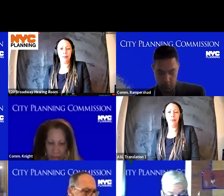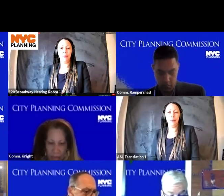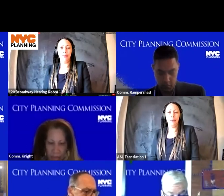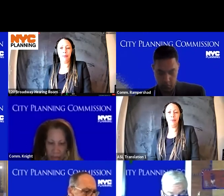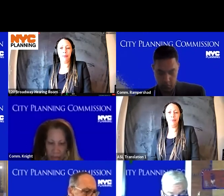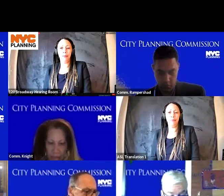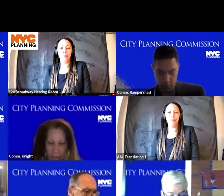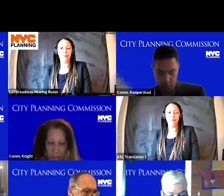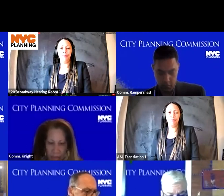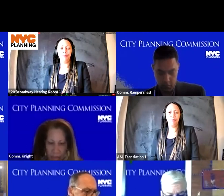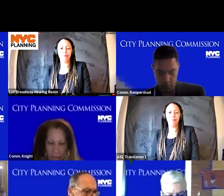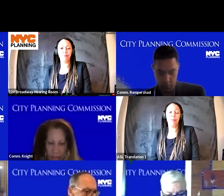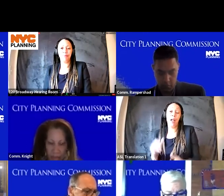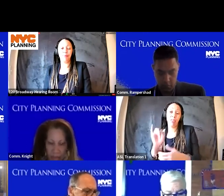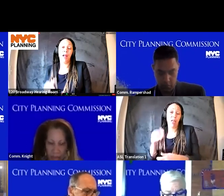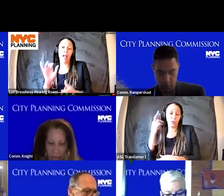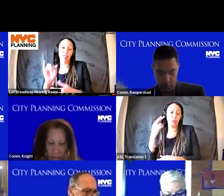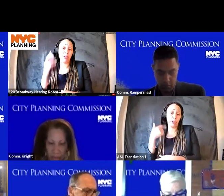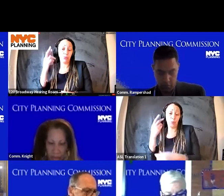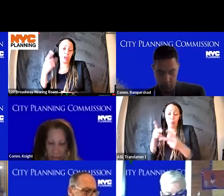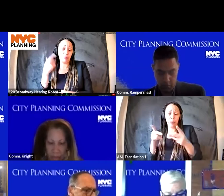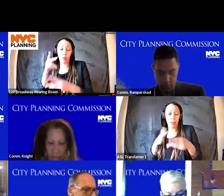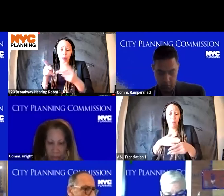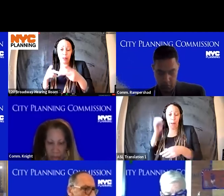a reasonable position in my opinion.